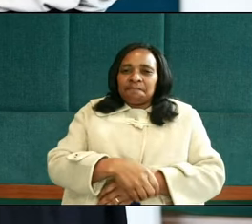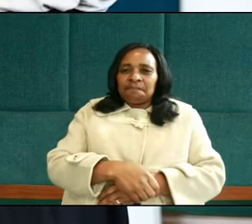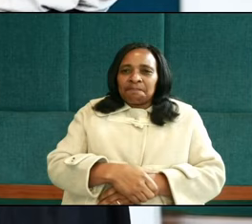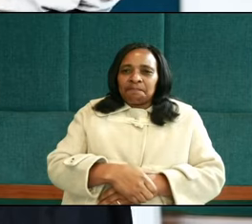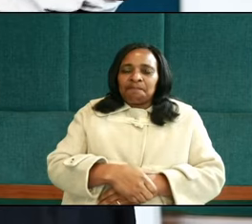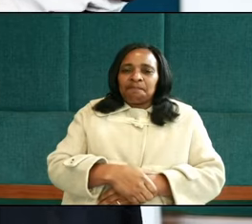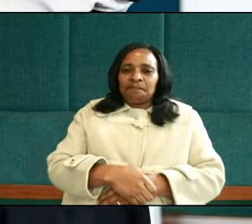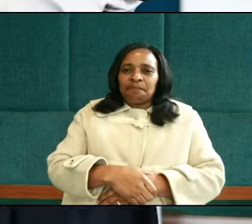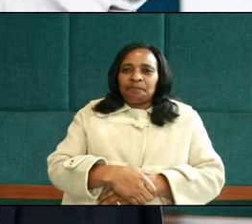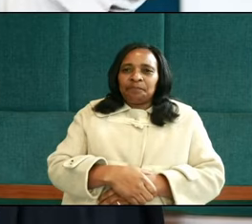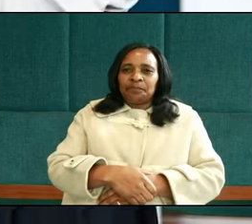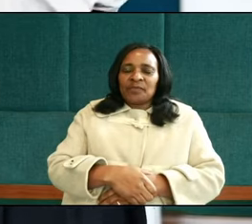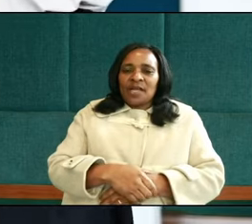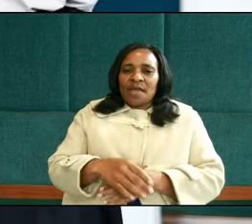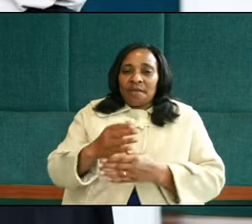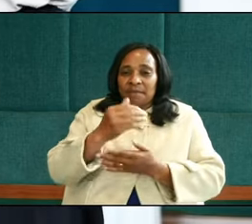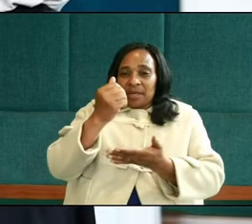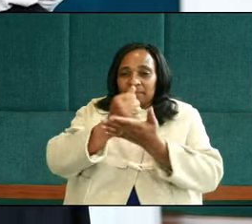gift.